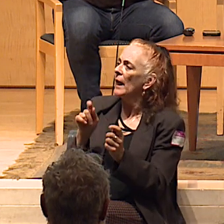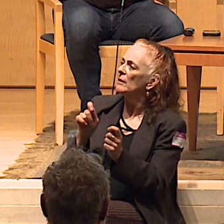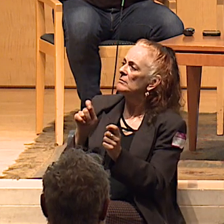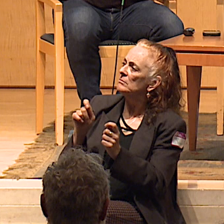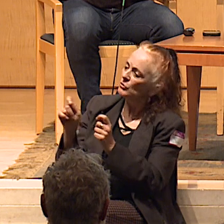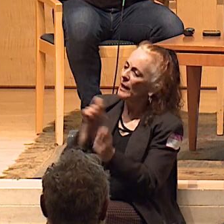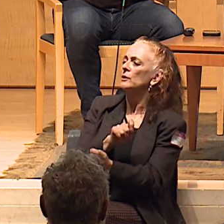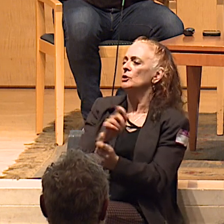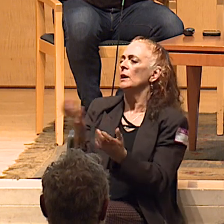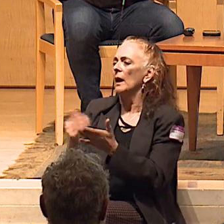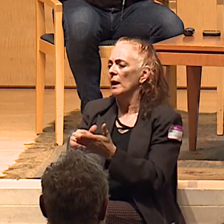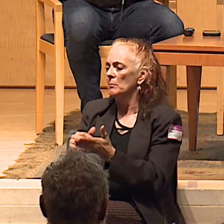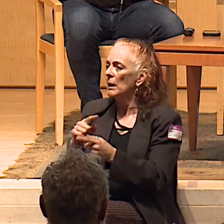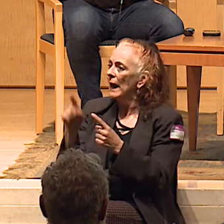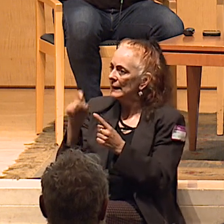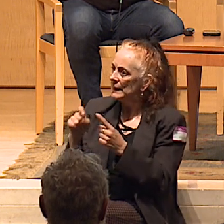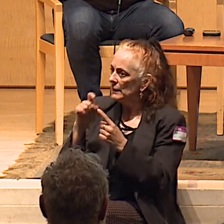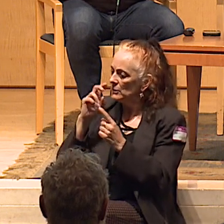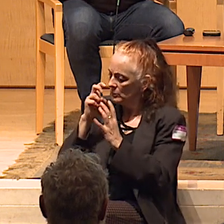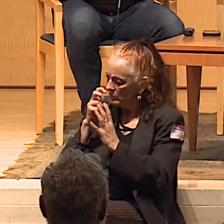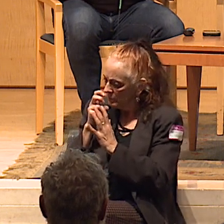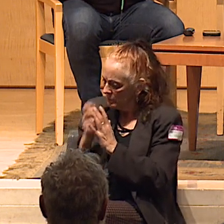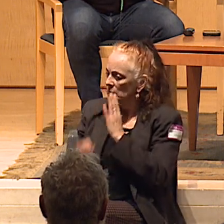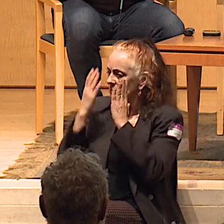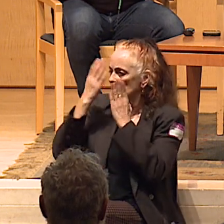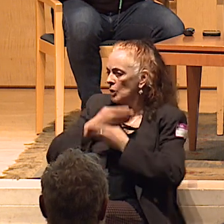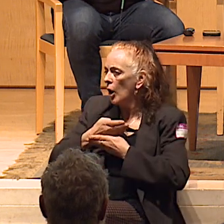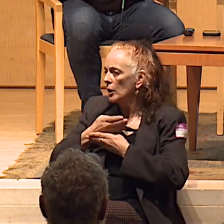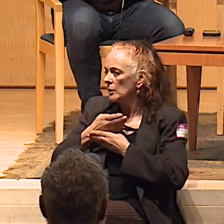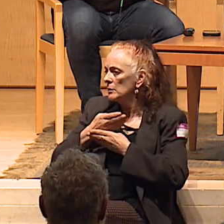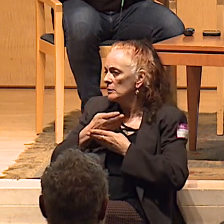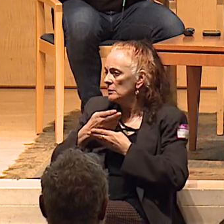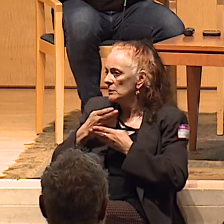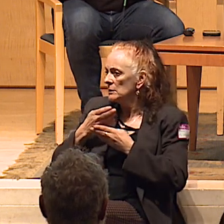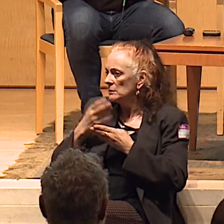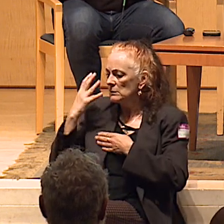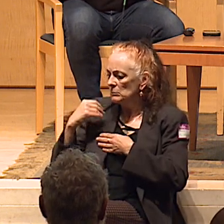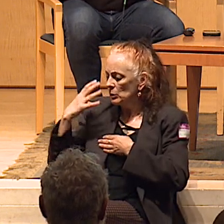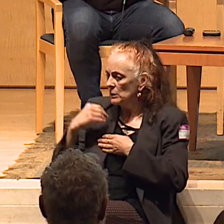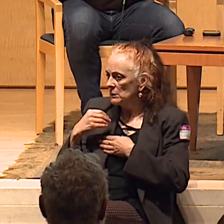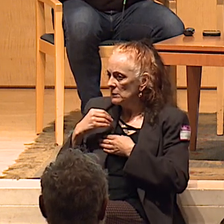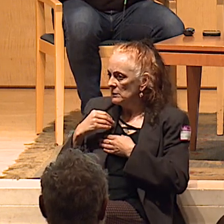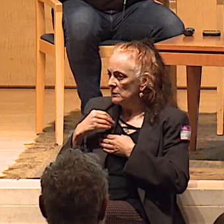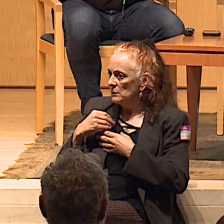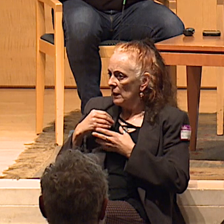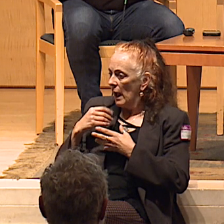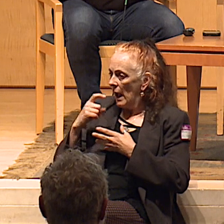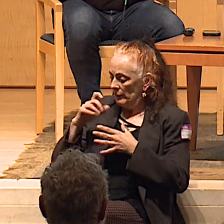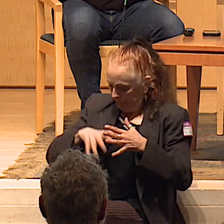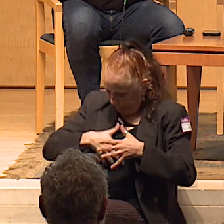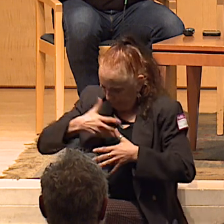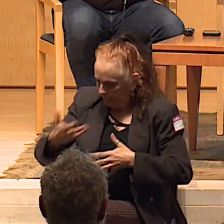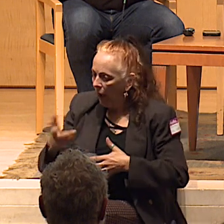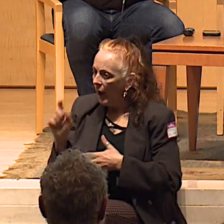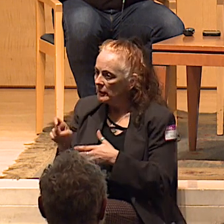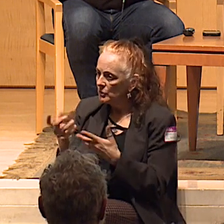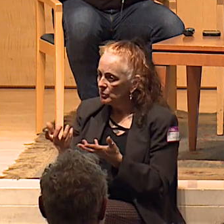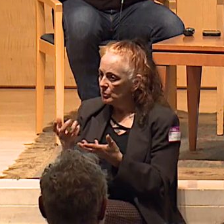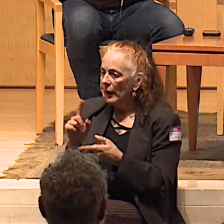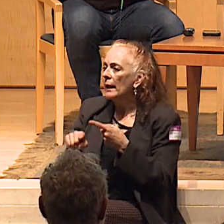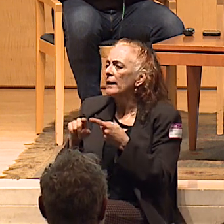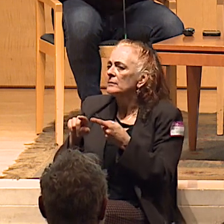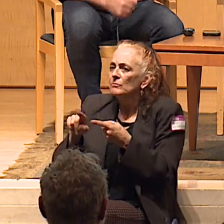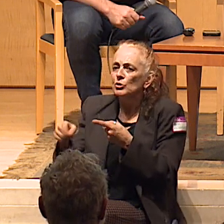needed to go through some really dark places, and that has to be okay also for creators, right? We can't just do stuff that's okay,